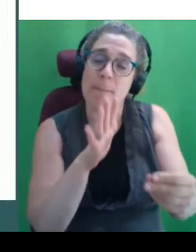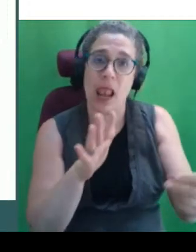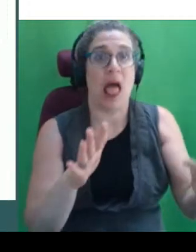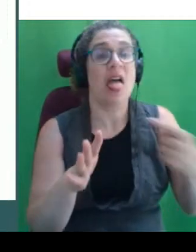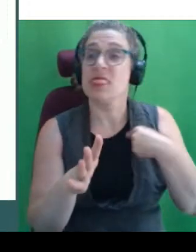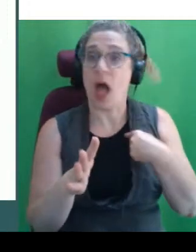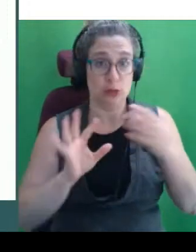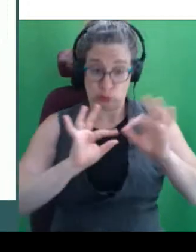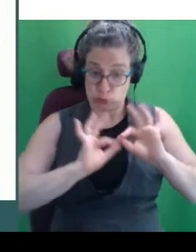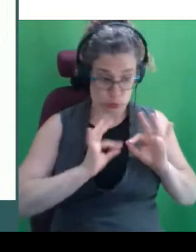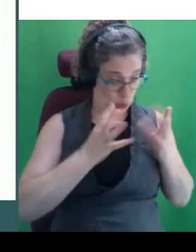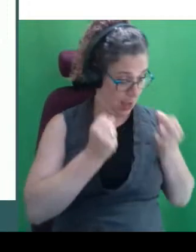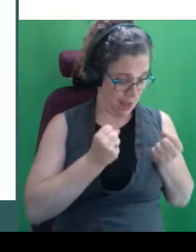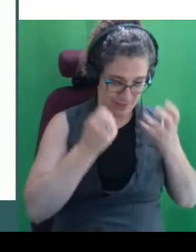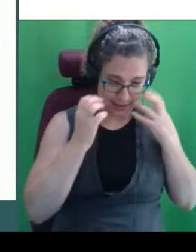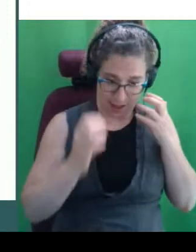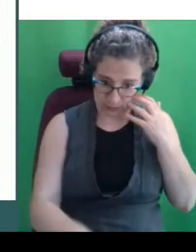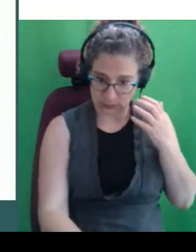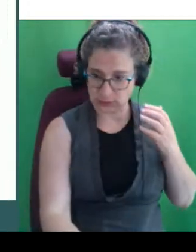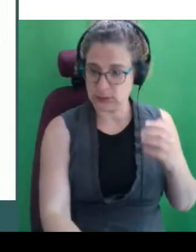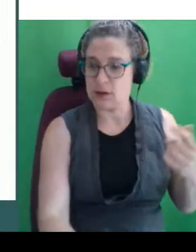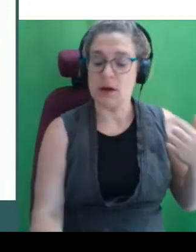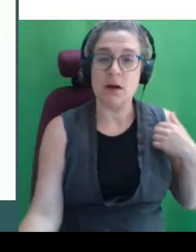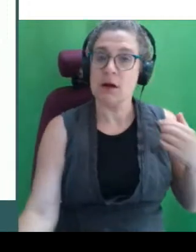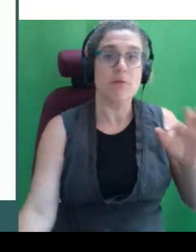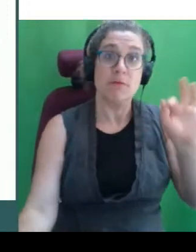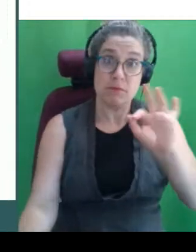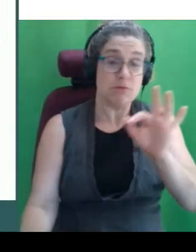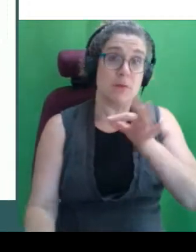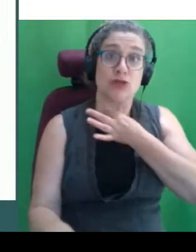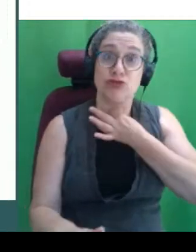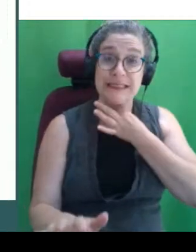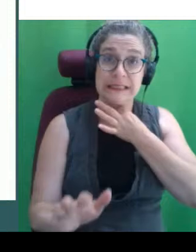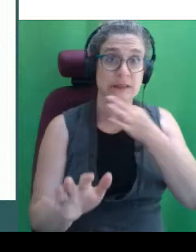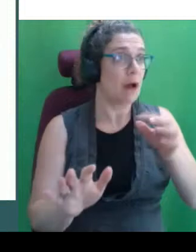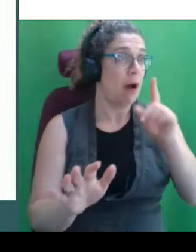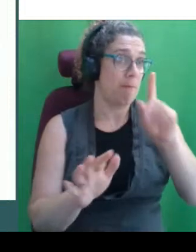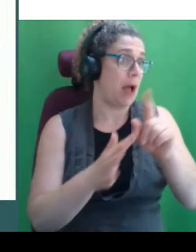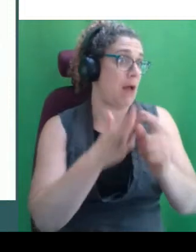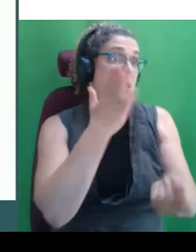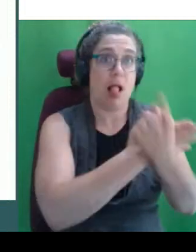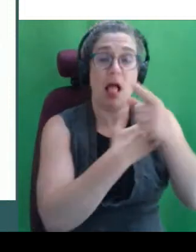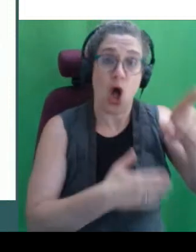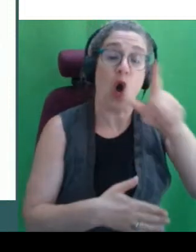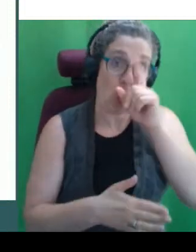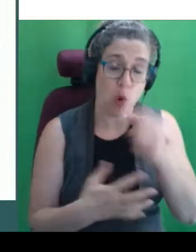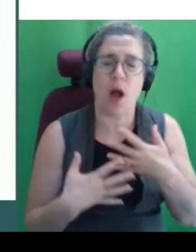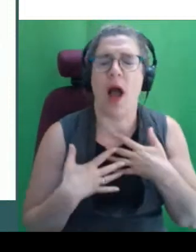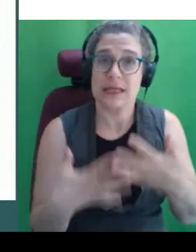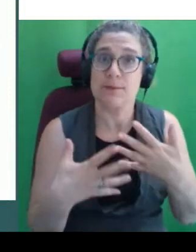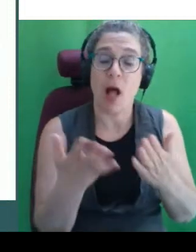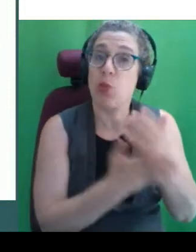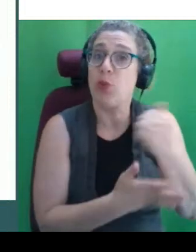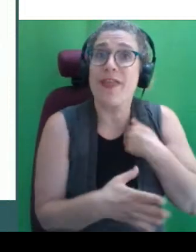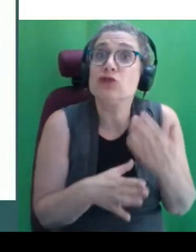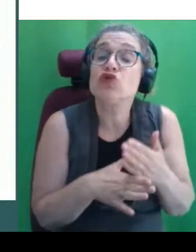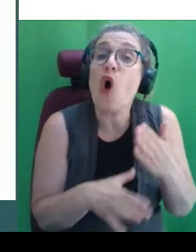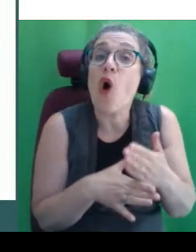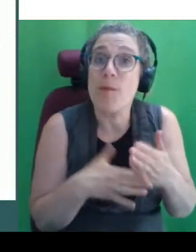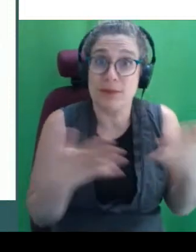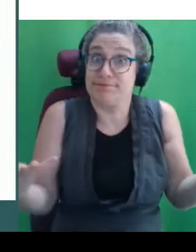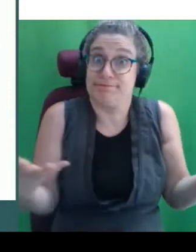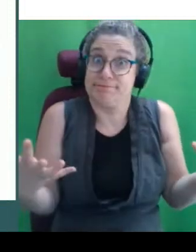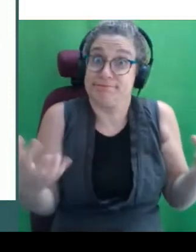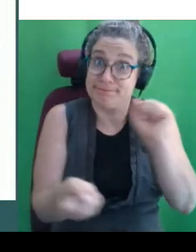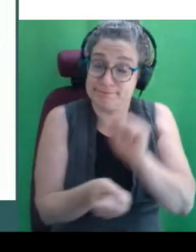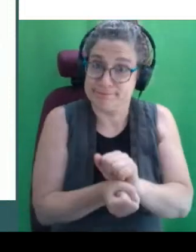allergen and have and are at risk of having an asthma attack, and so they cannot do their job